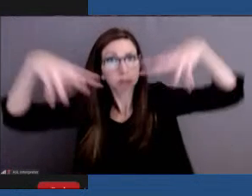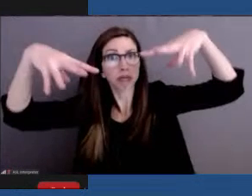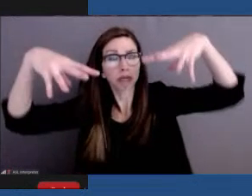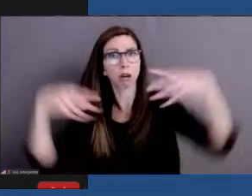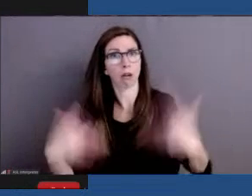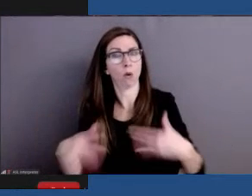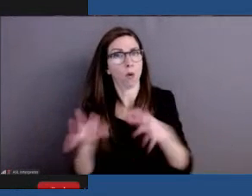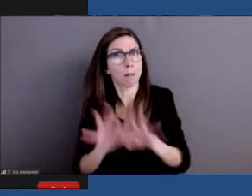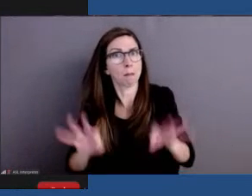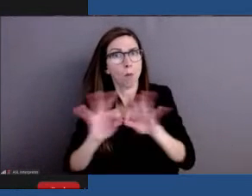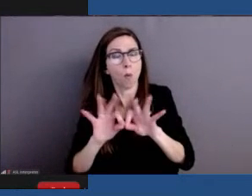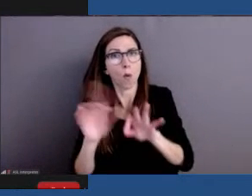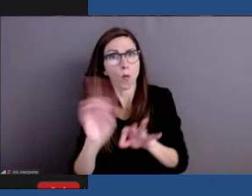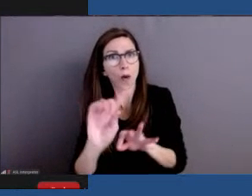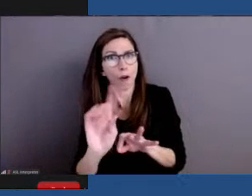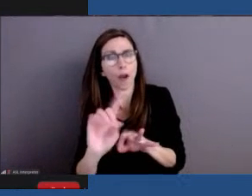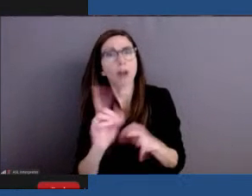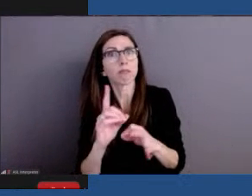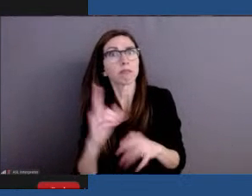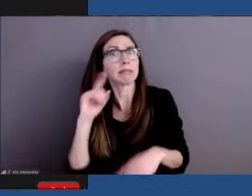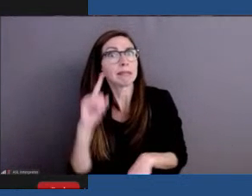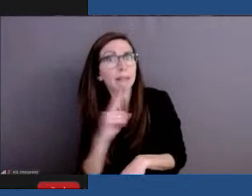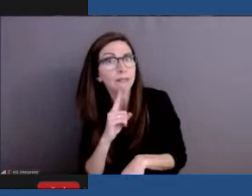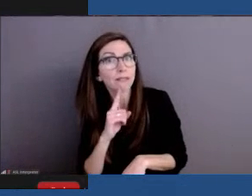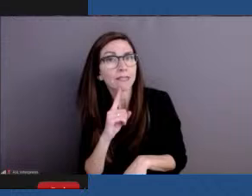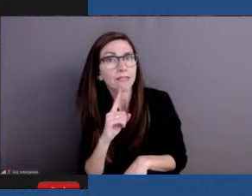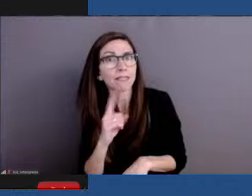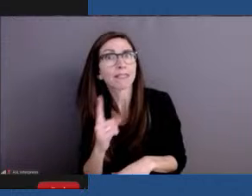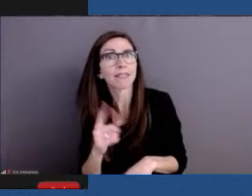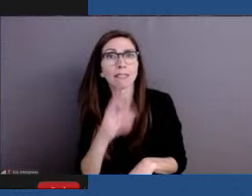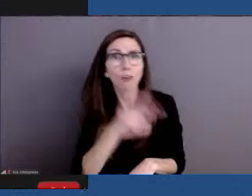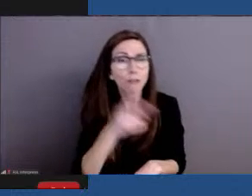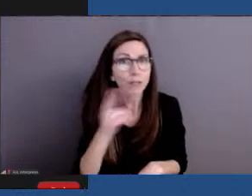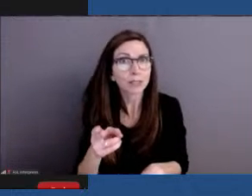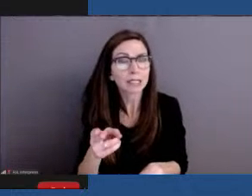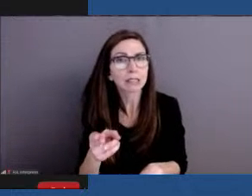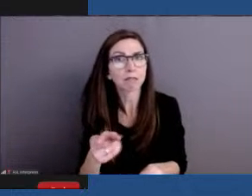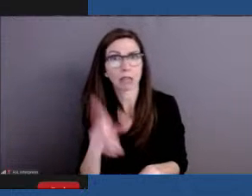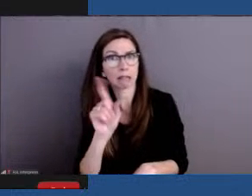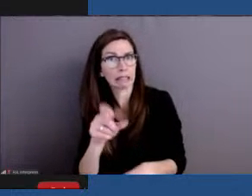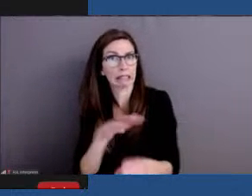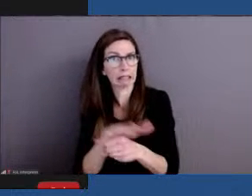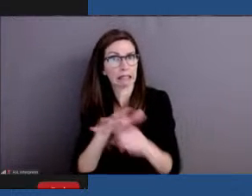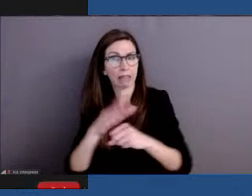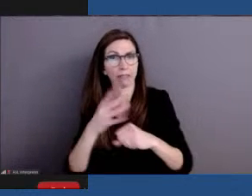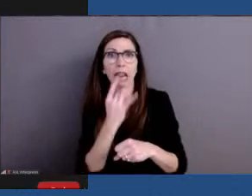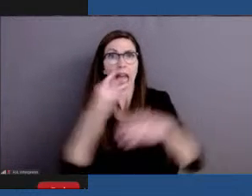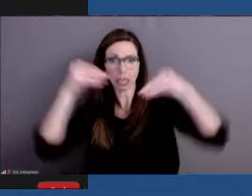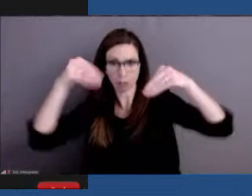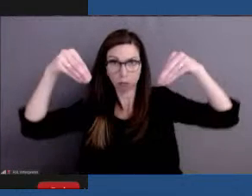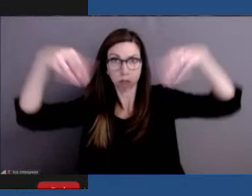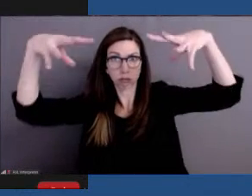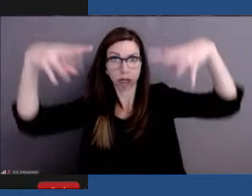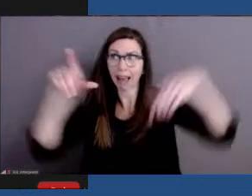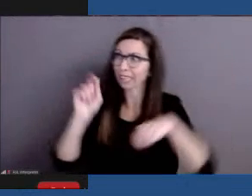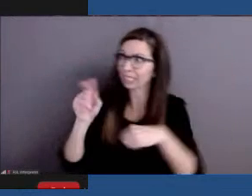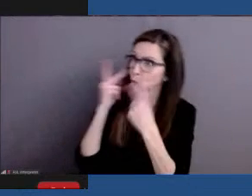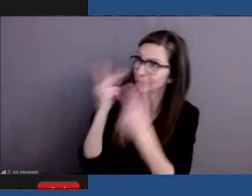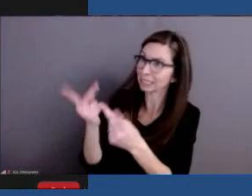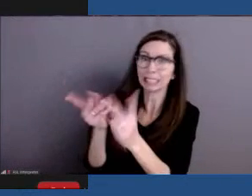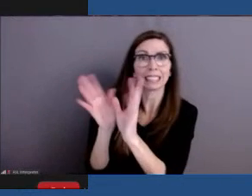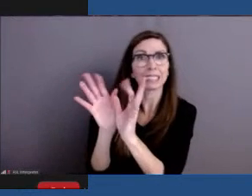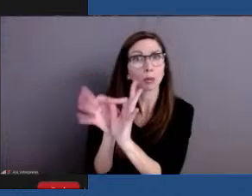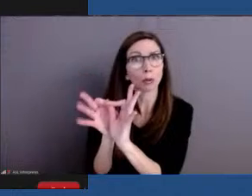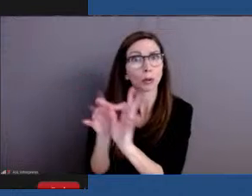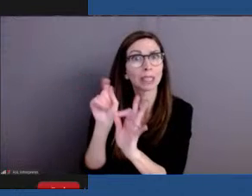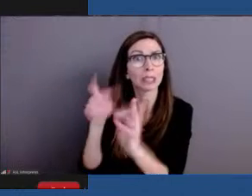rely on sign language. You need to have enough light to be able to see what the sign language interpreter is saying and not